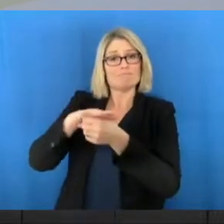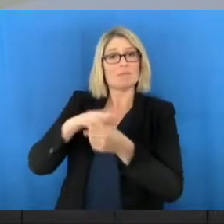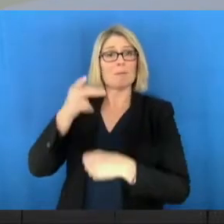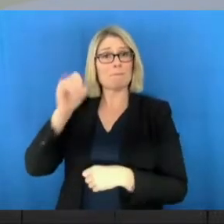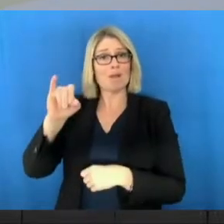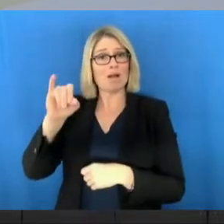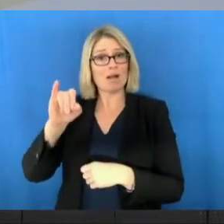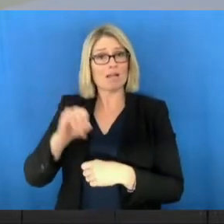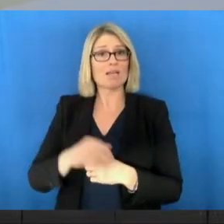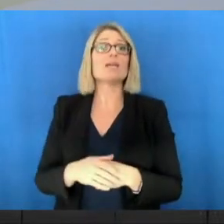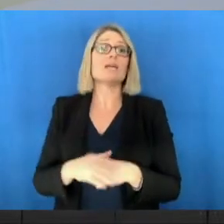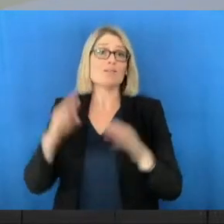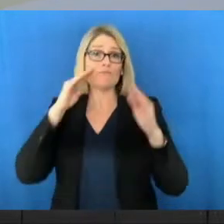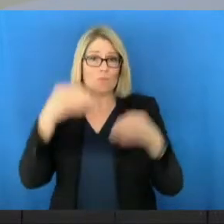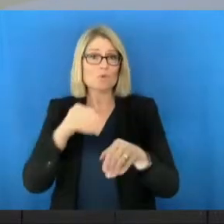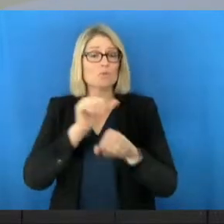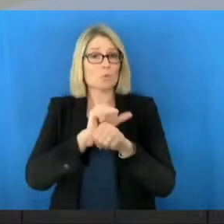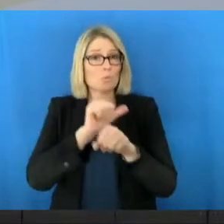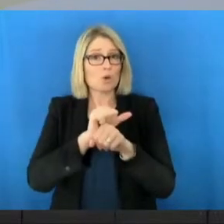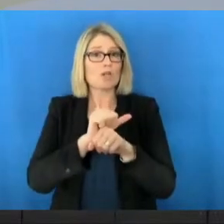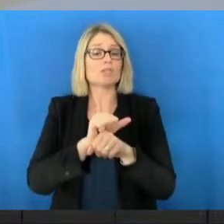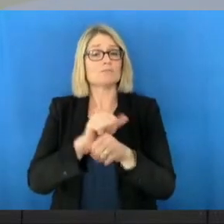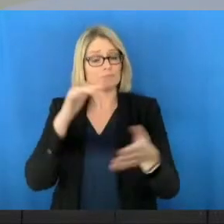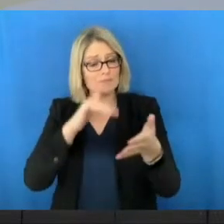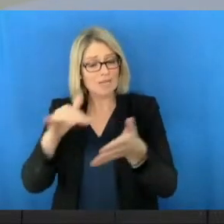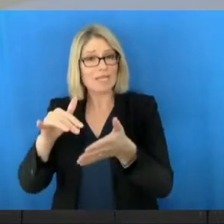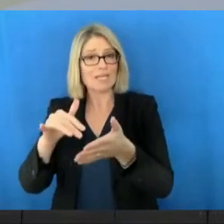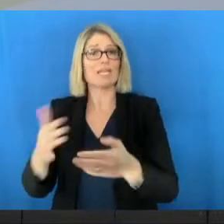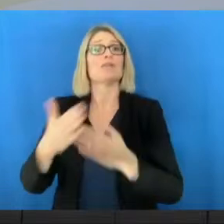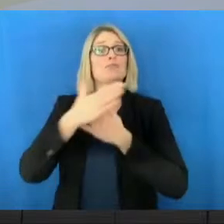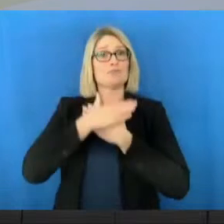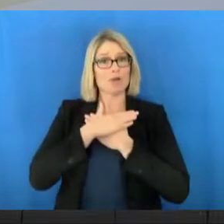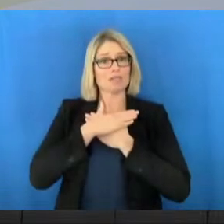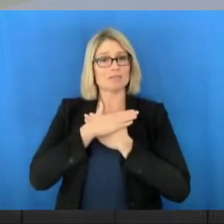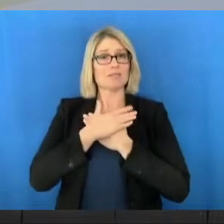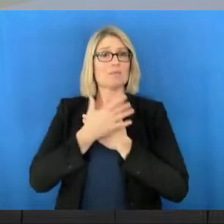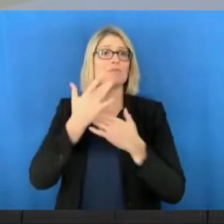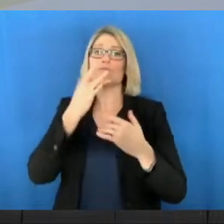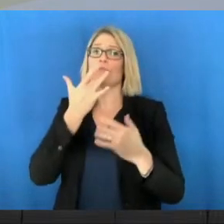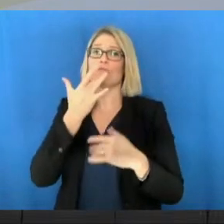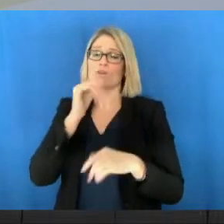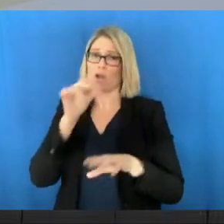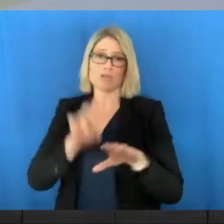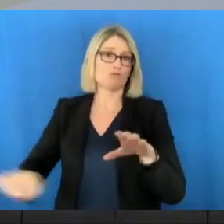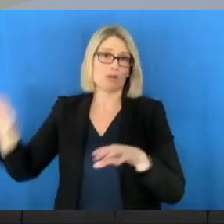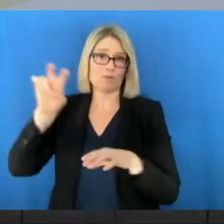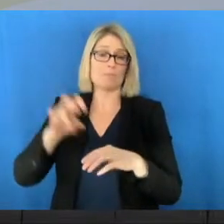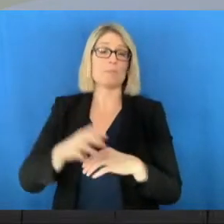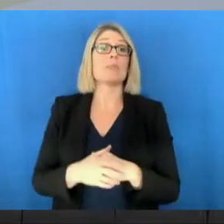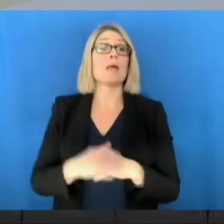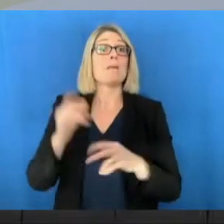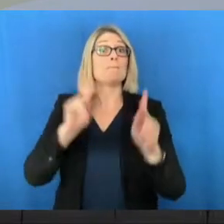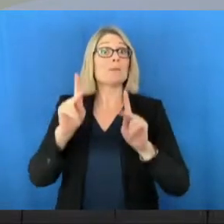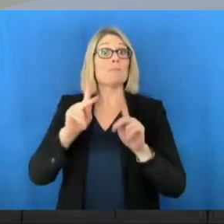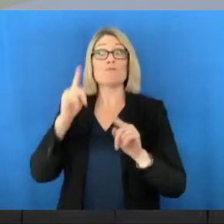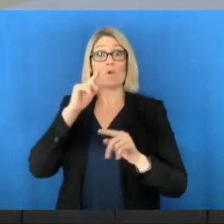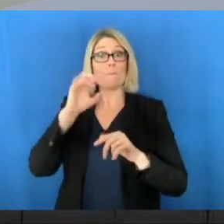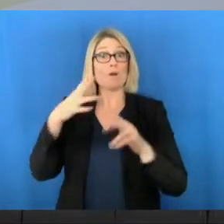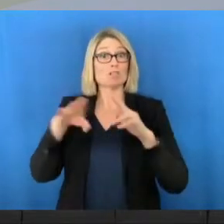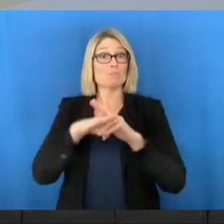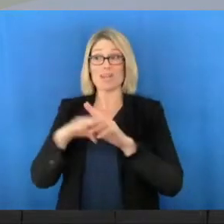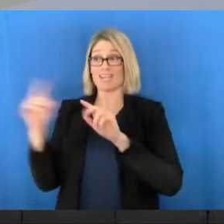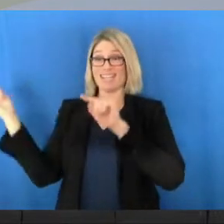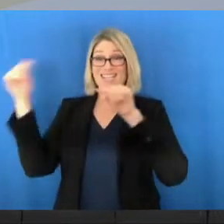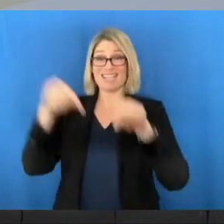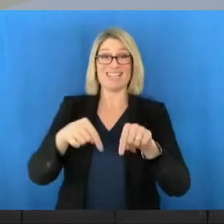and also get some rest. For island families who are looking ahead to March break, now is not the time to travel off-island